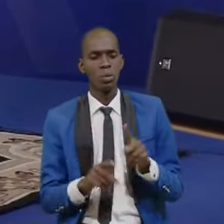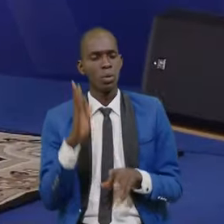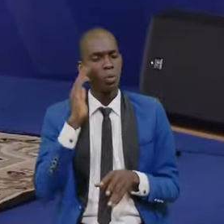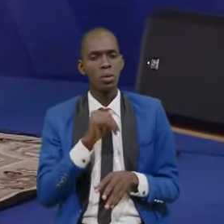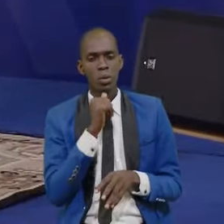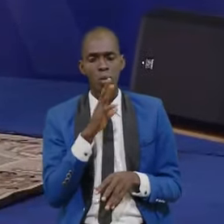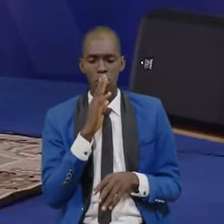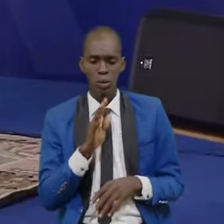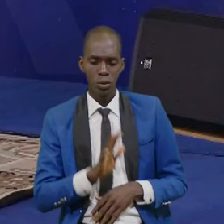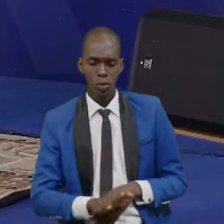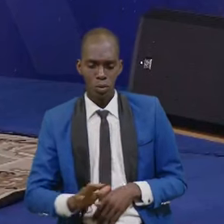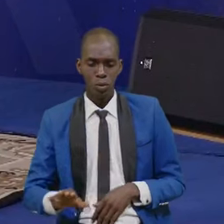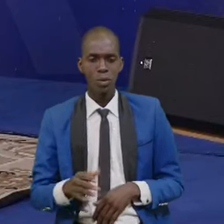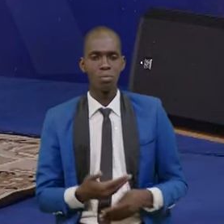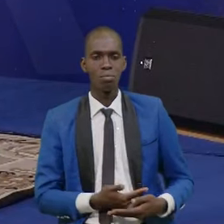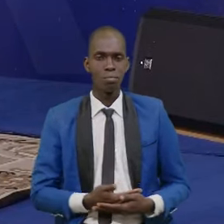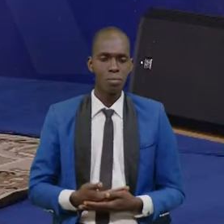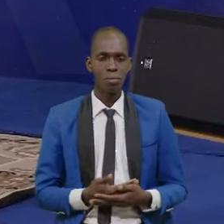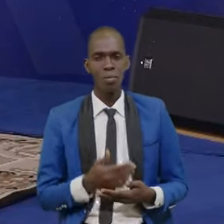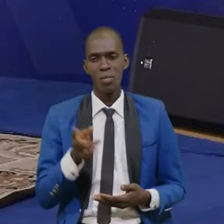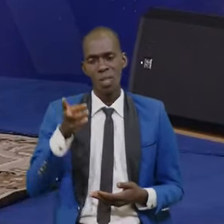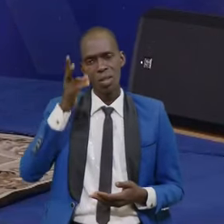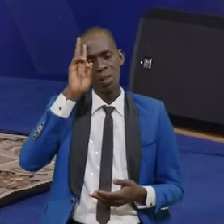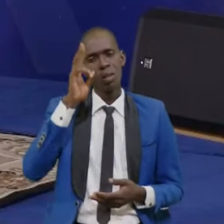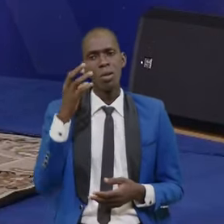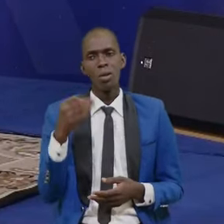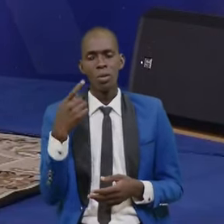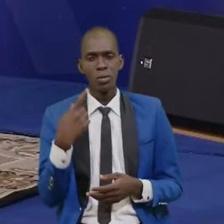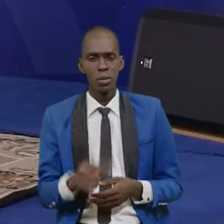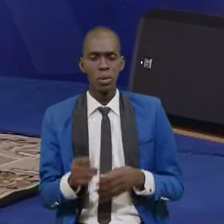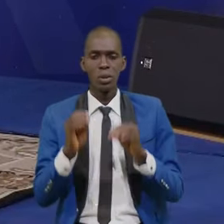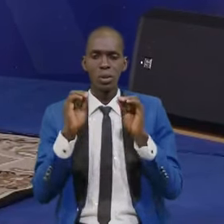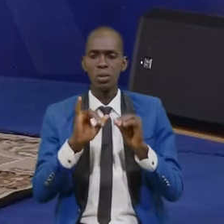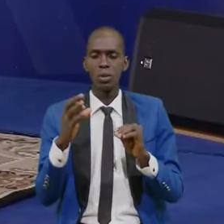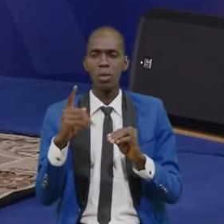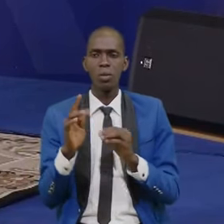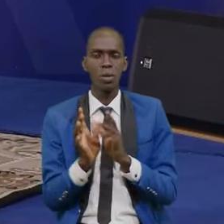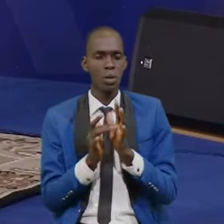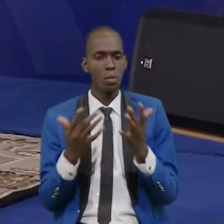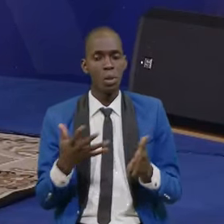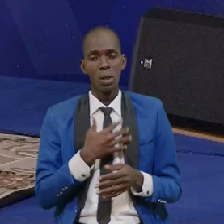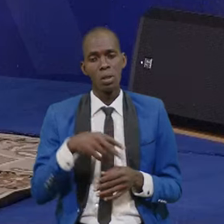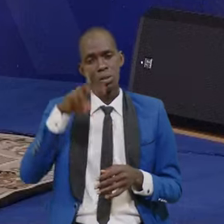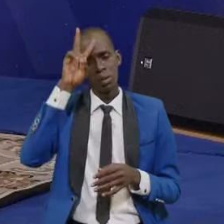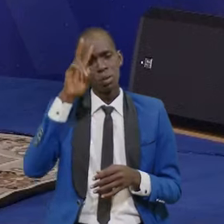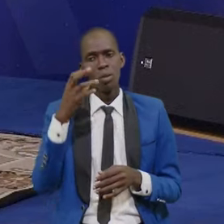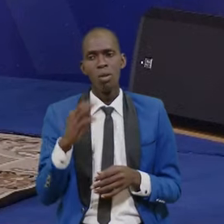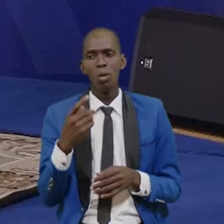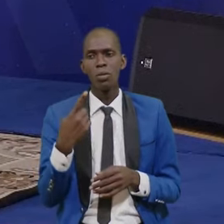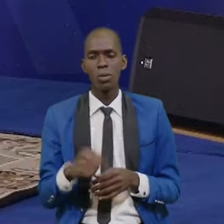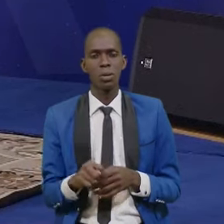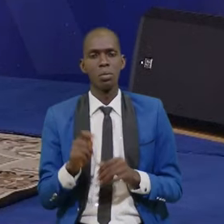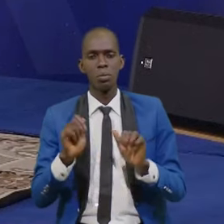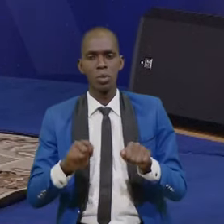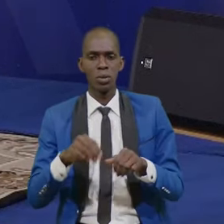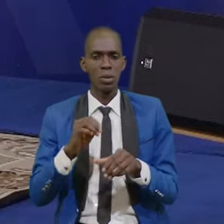and infants, ignorant of the doctrines of the Bible and ignorant of the possibilities in Christ